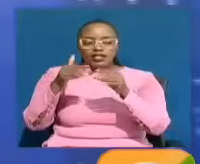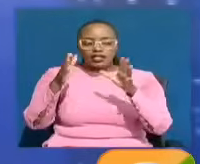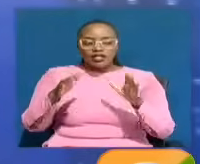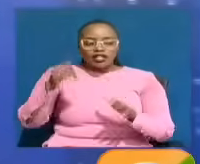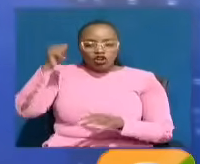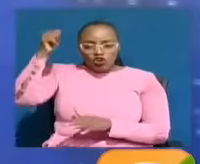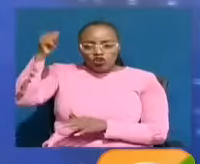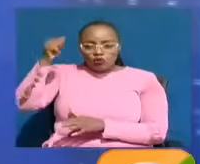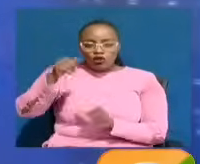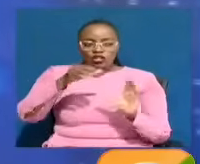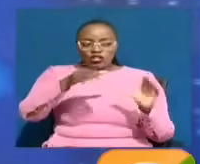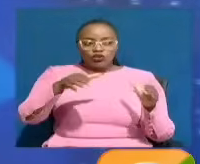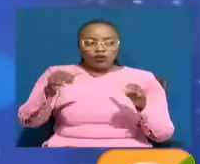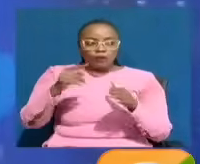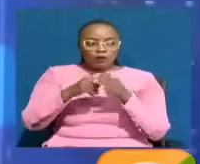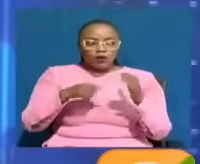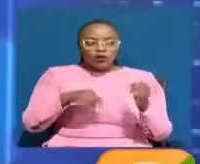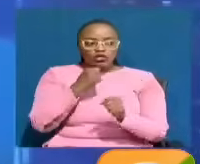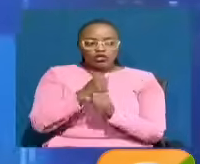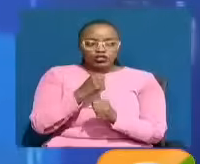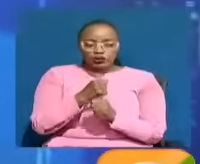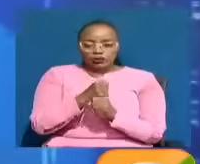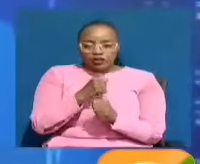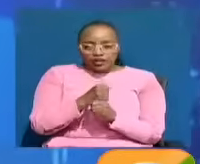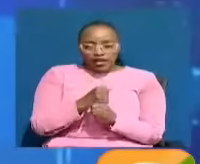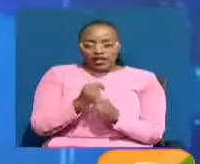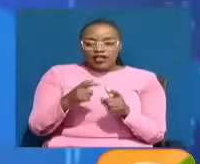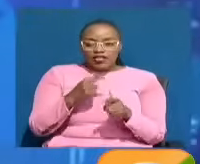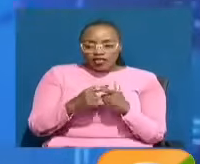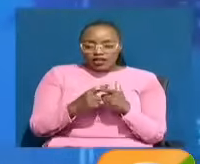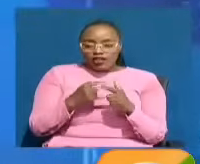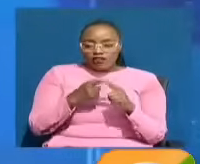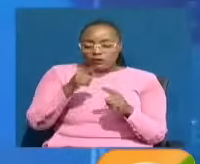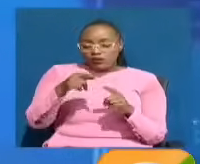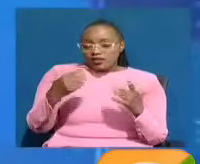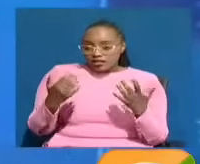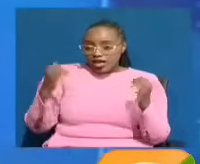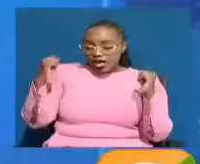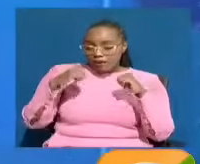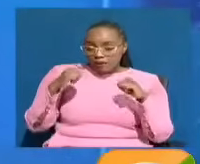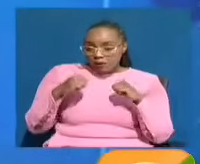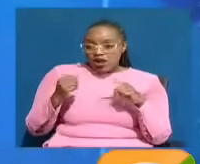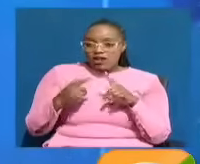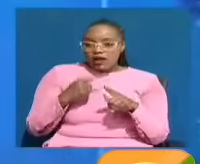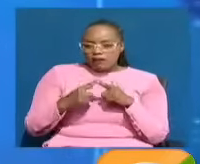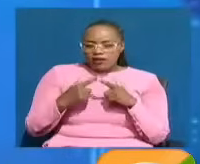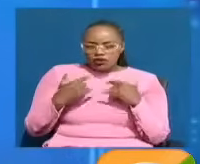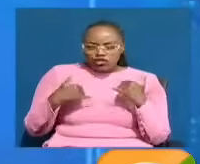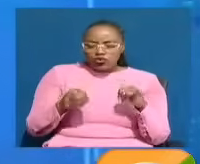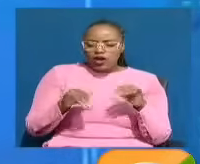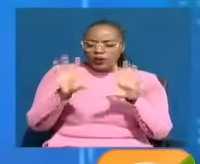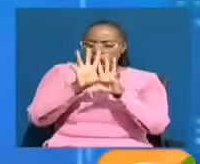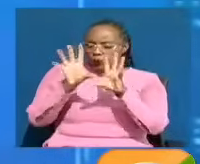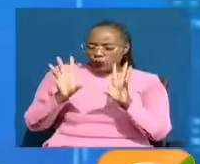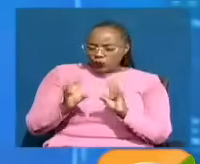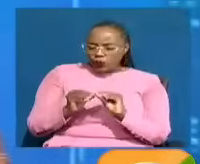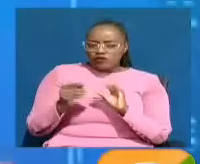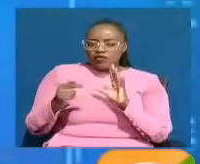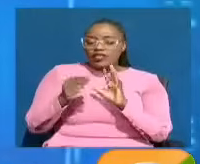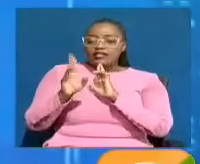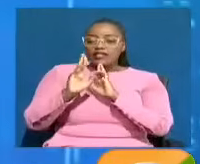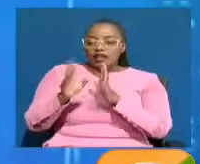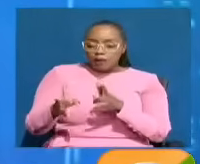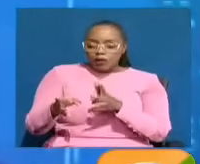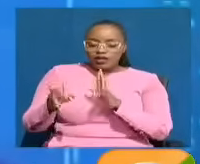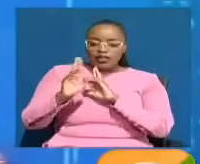political parties, to what extent has this gone? And then from the memorandum that we're going to put, we're going to consolidate and put the report. The